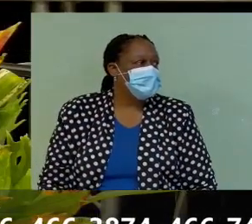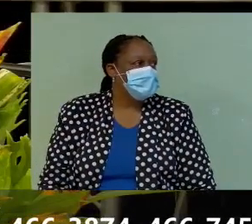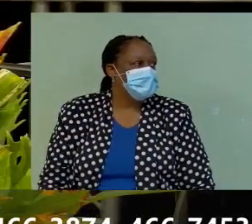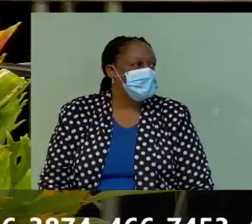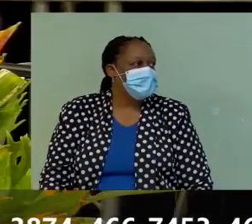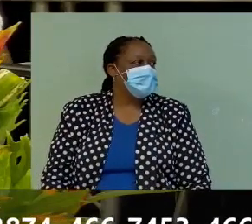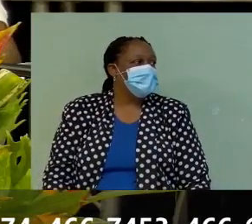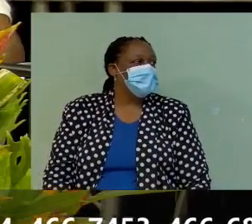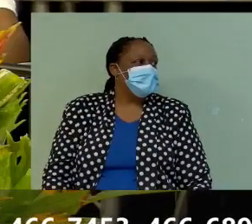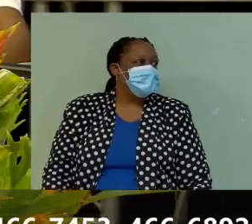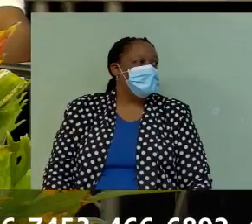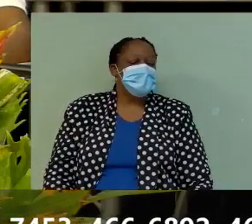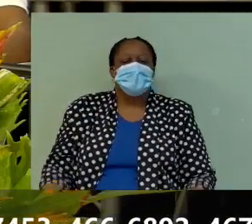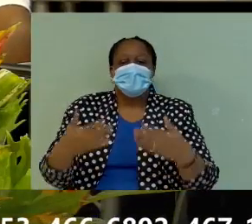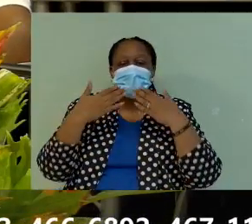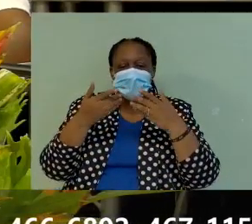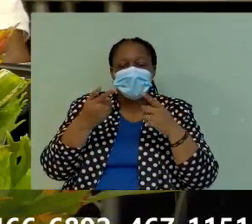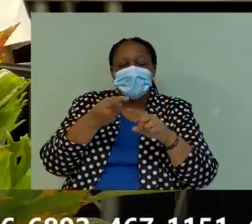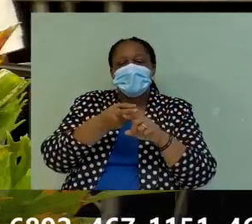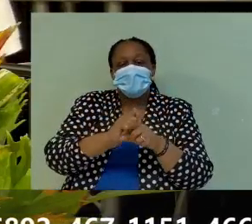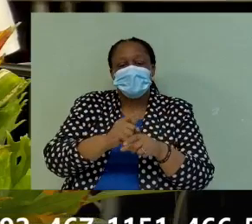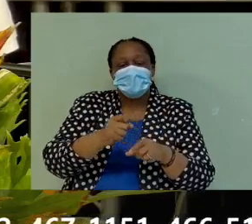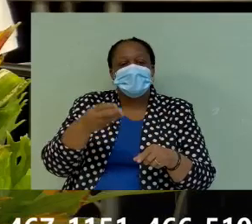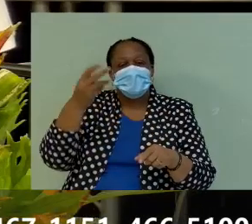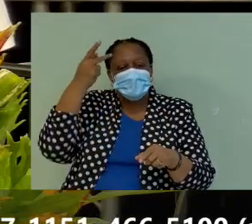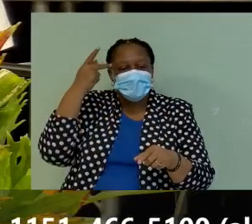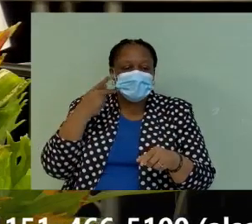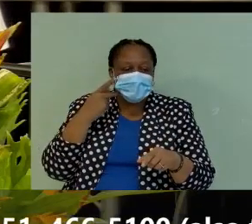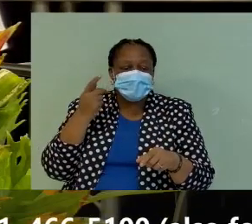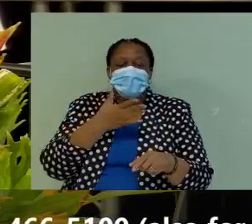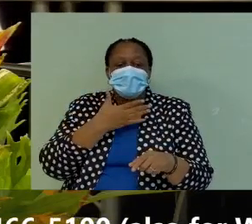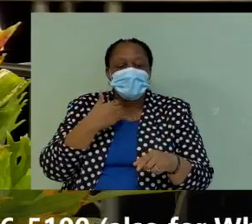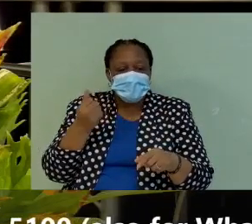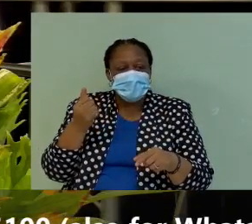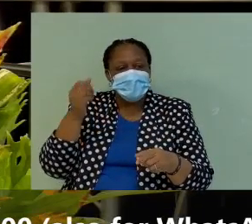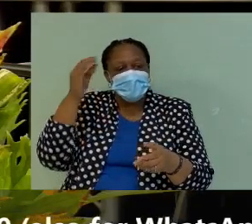all, from all of our students. They enjoy their time.